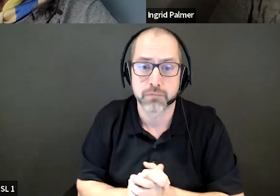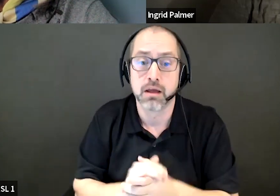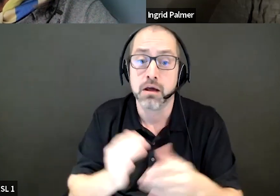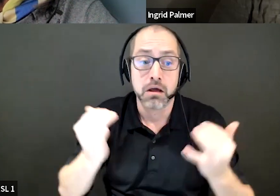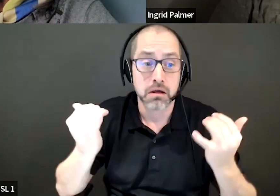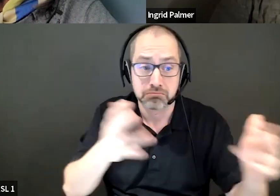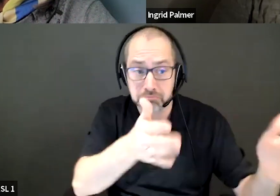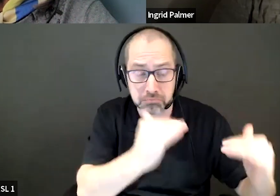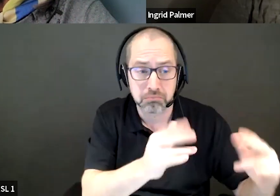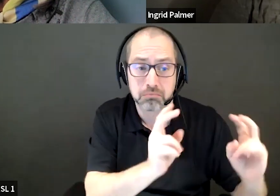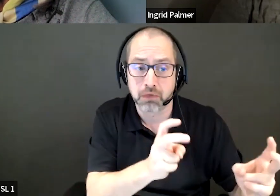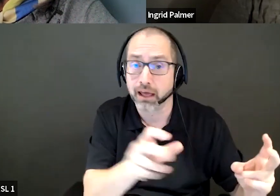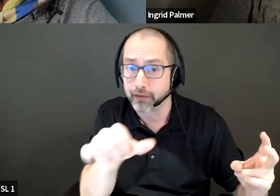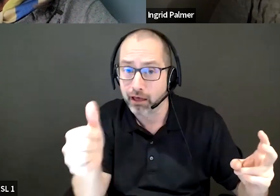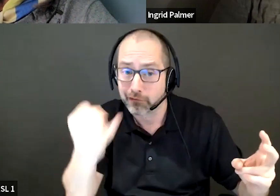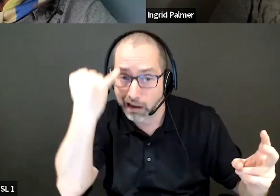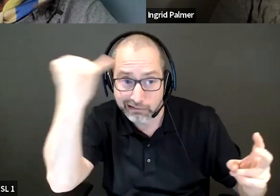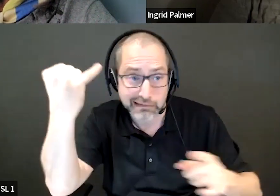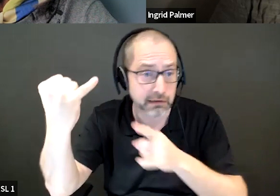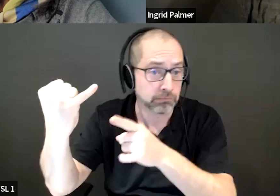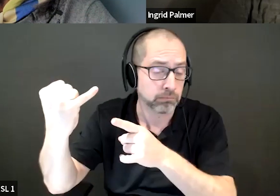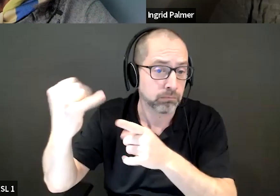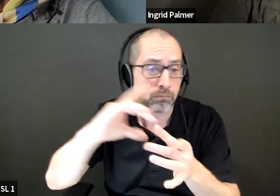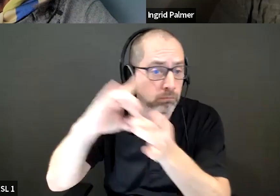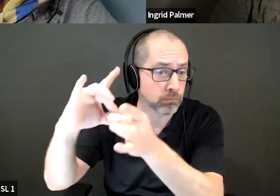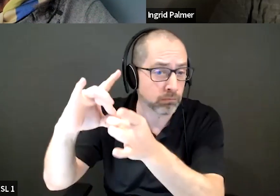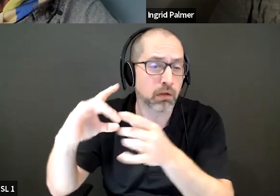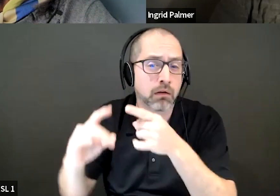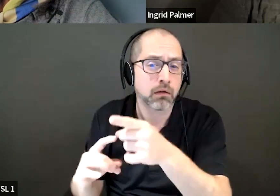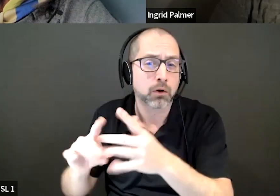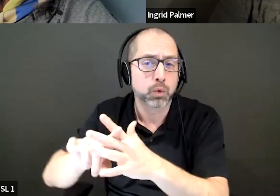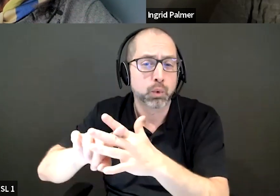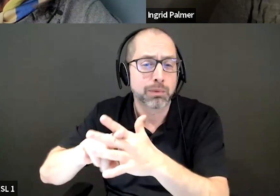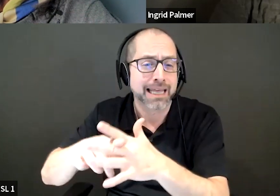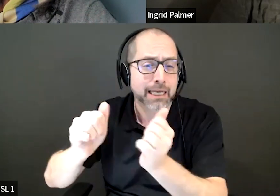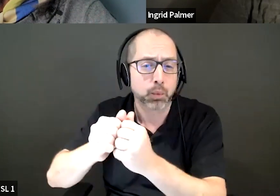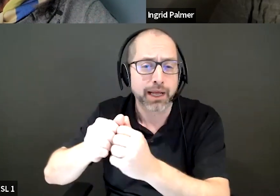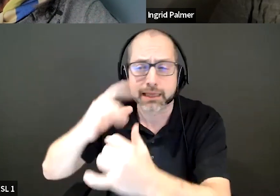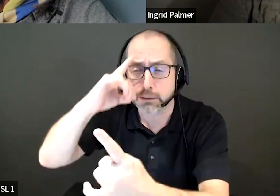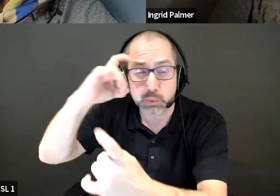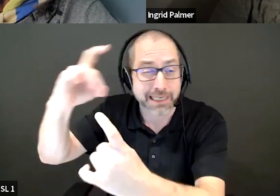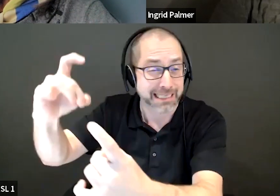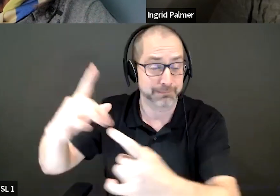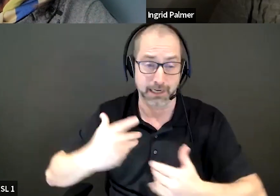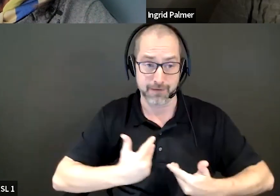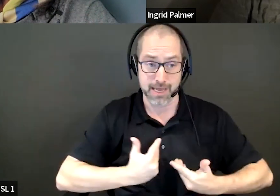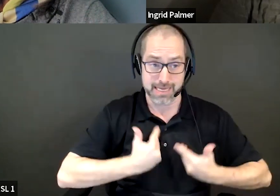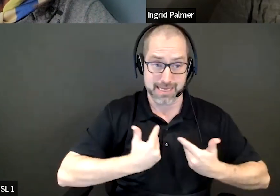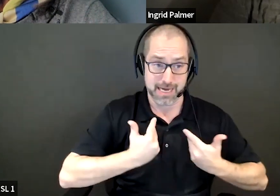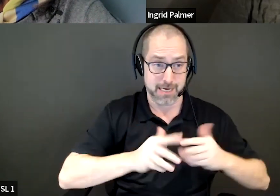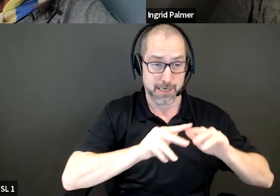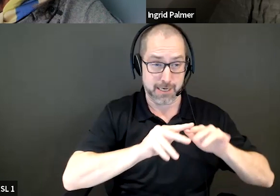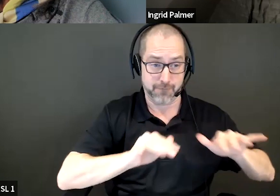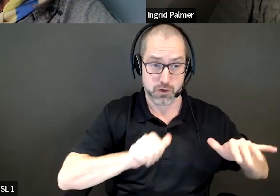was also the idea of beginning with the dreams of young, diverse